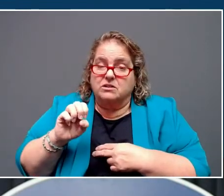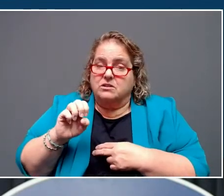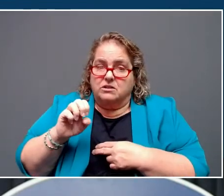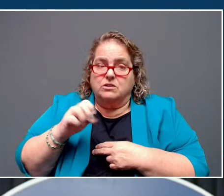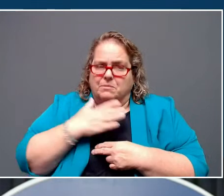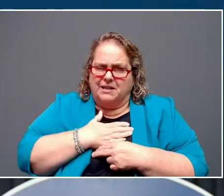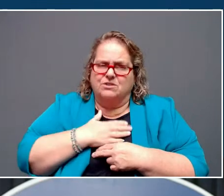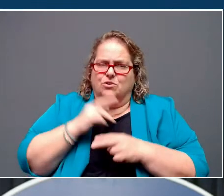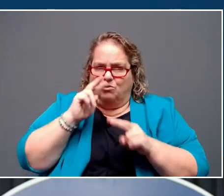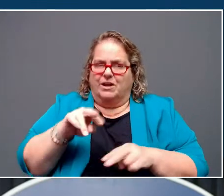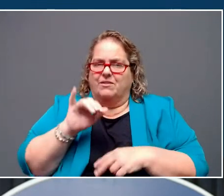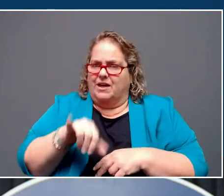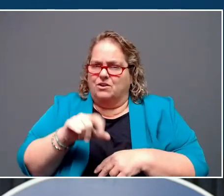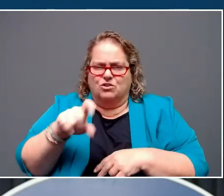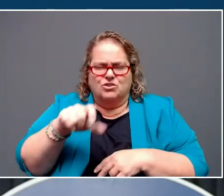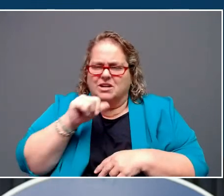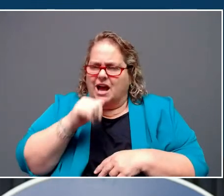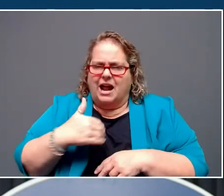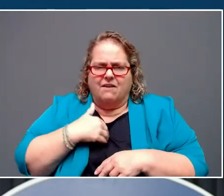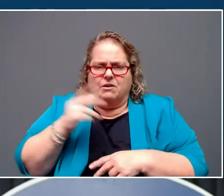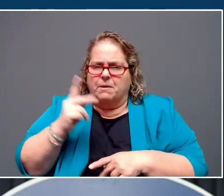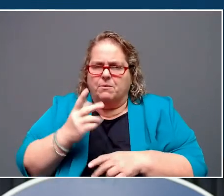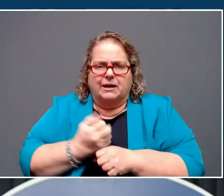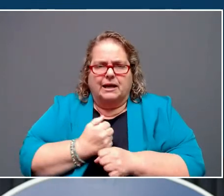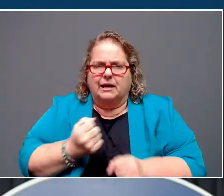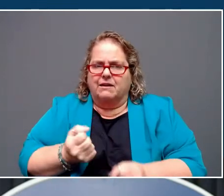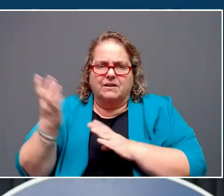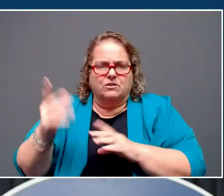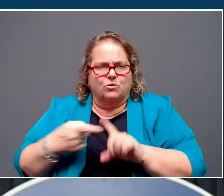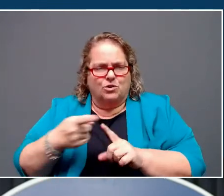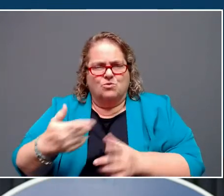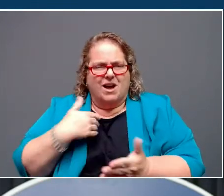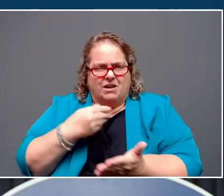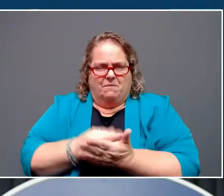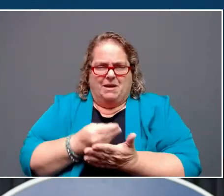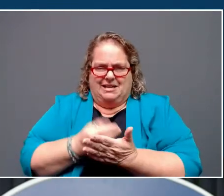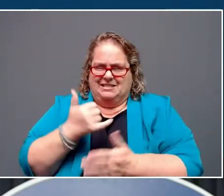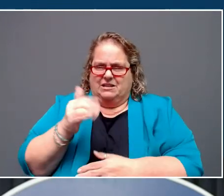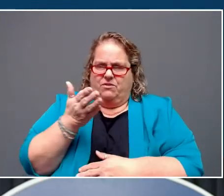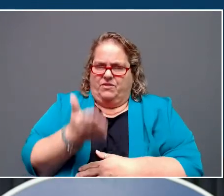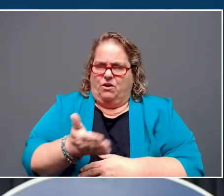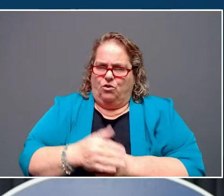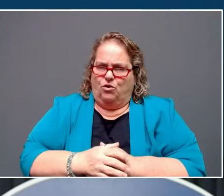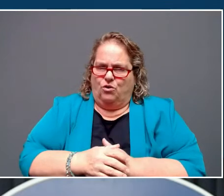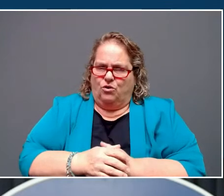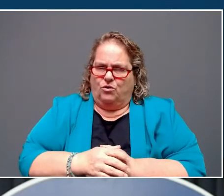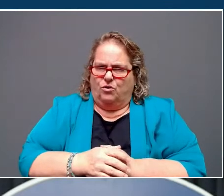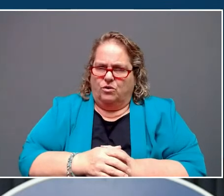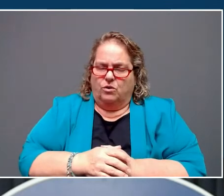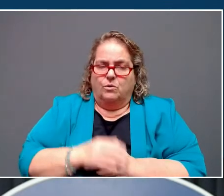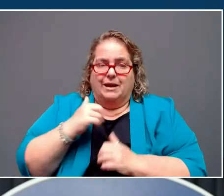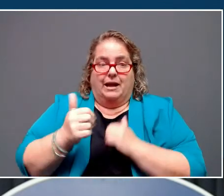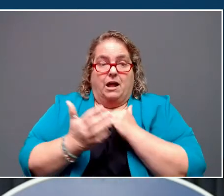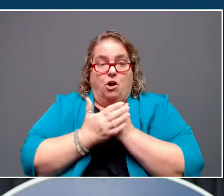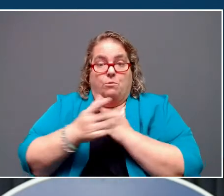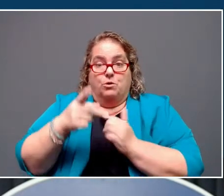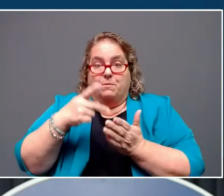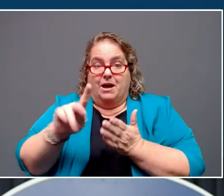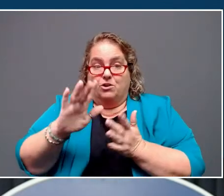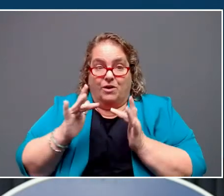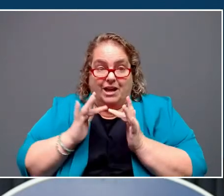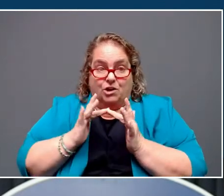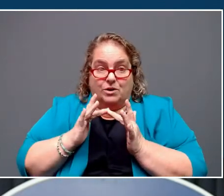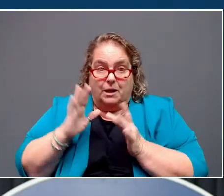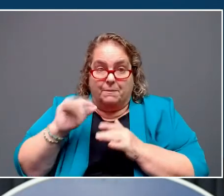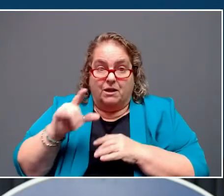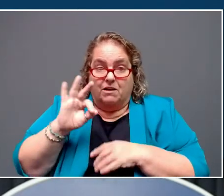have people getting evicted when we have all these dollars that are still there. We can help you pay your internet bill if you qualify,